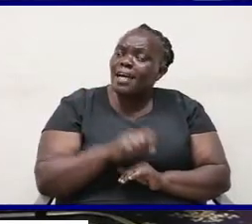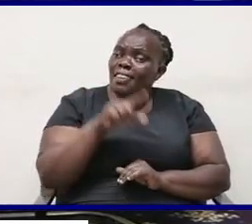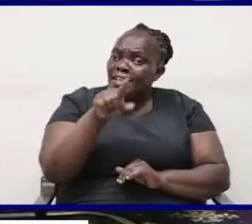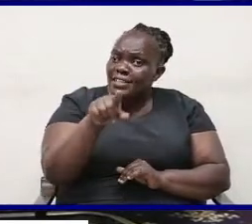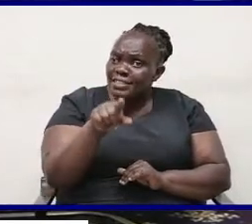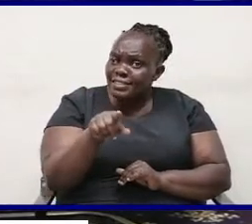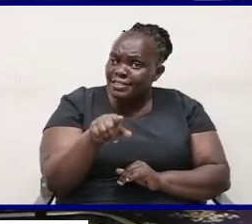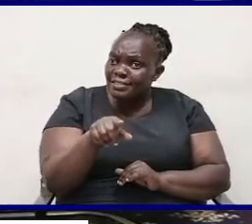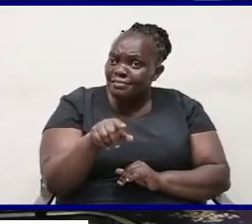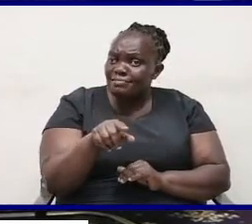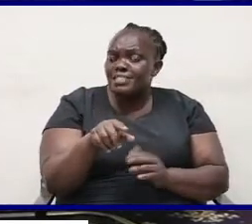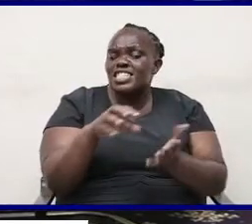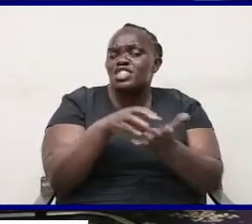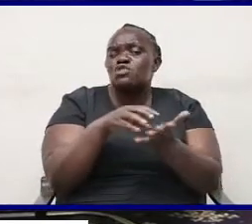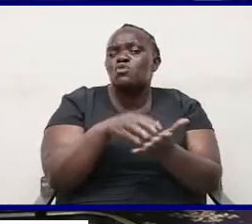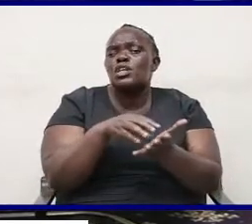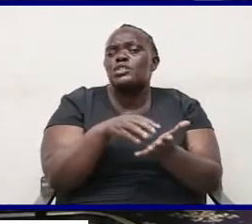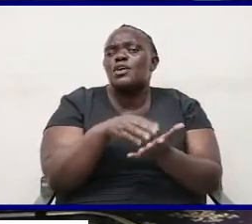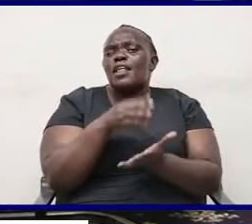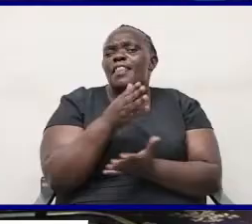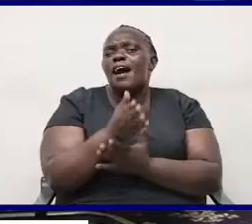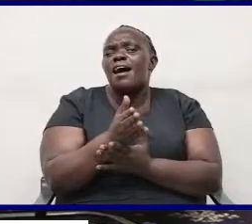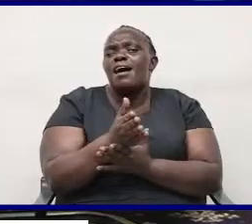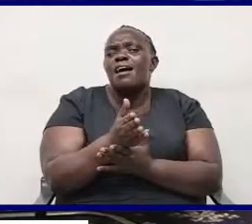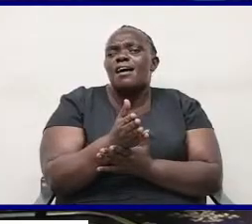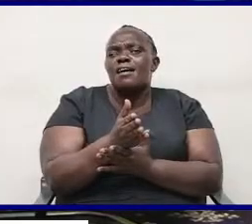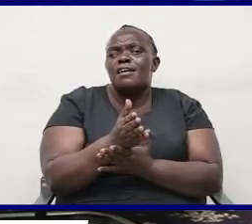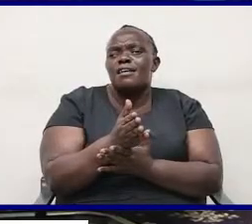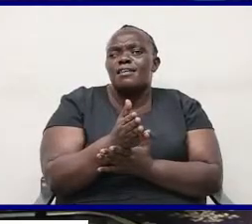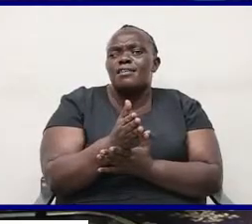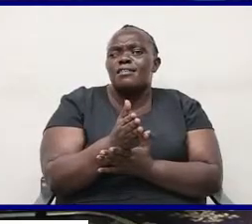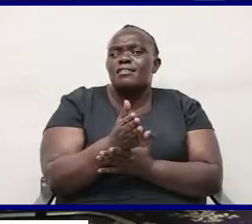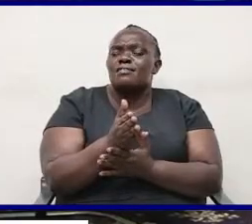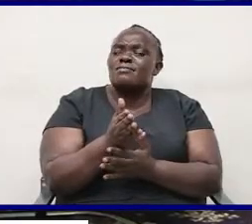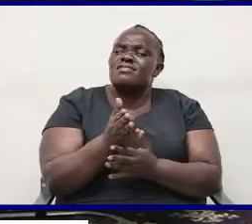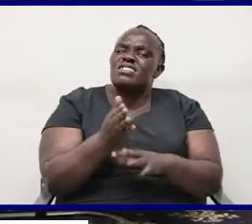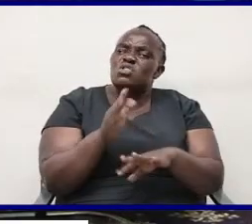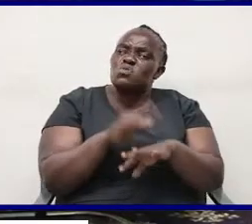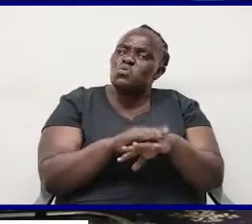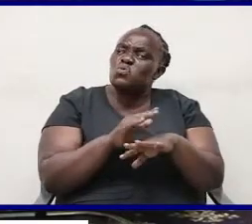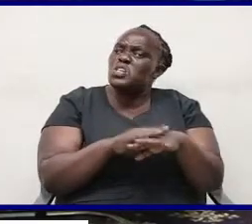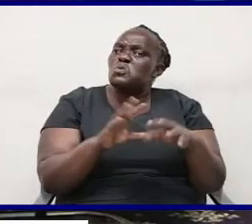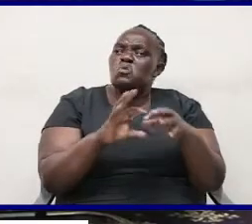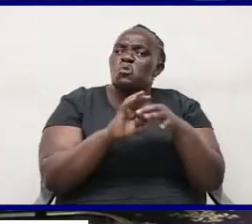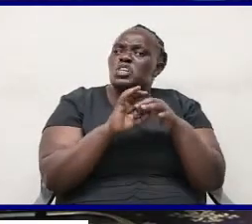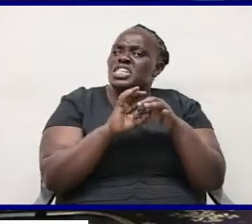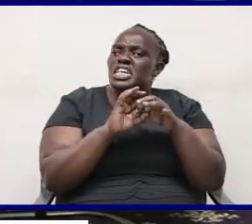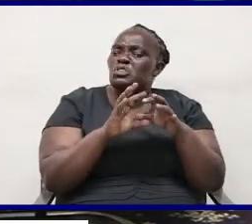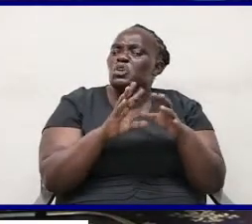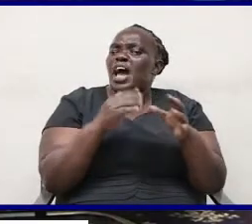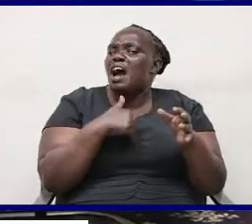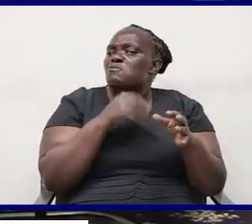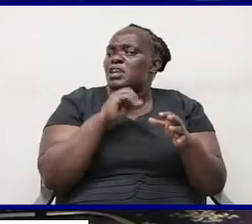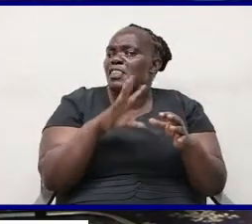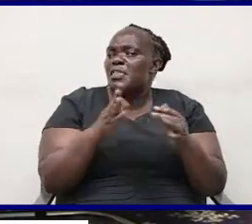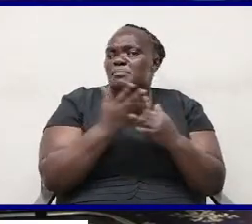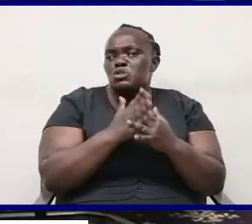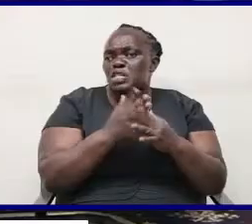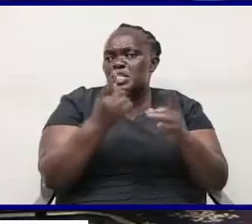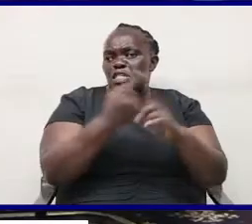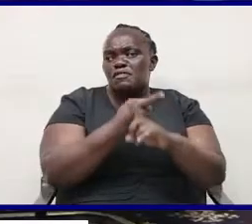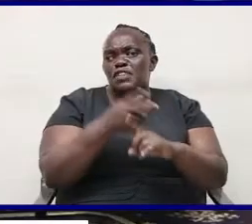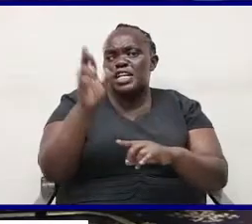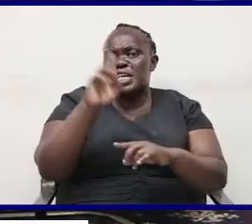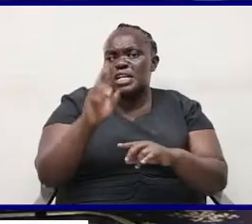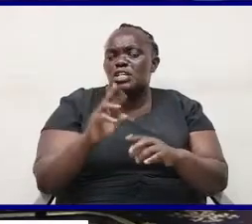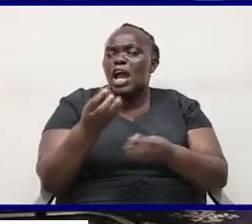these situations where we see lack of proper and effective coordination between the various